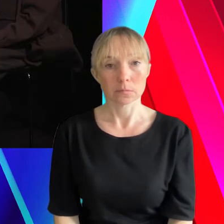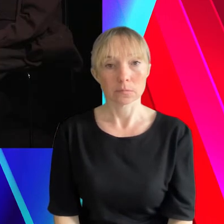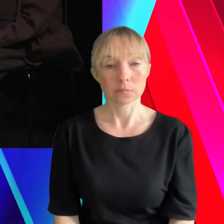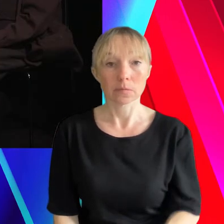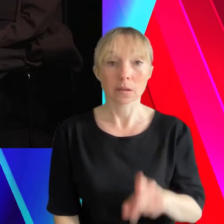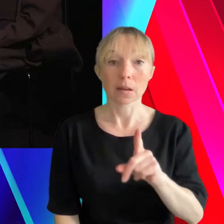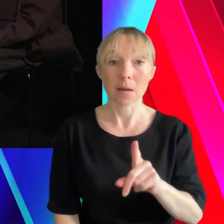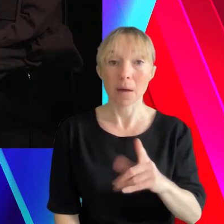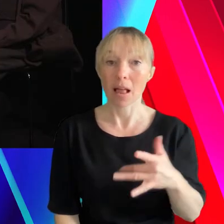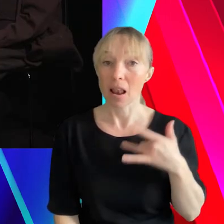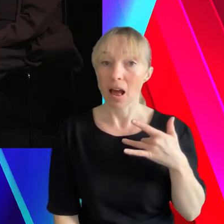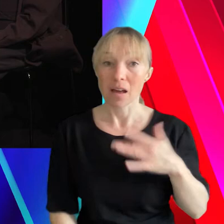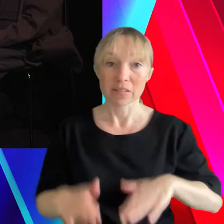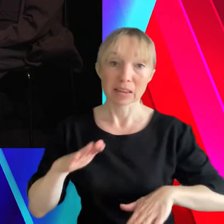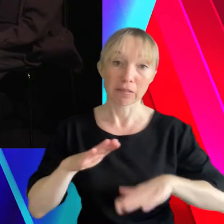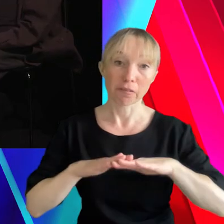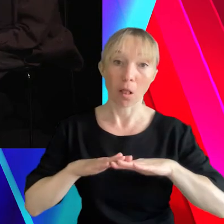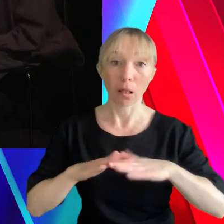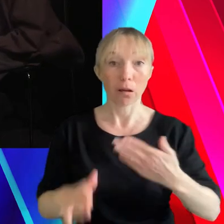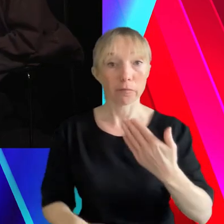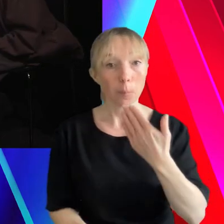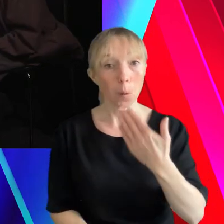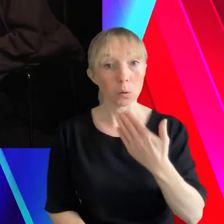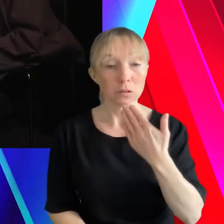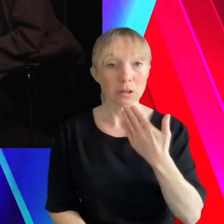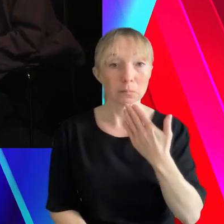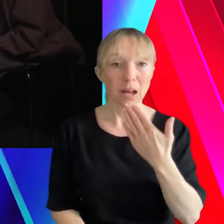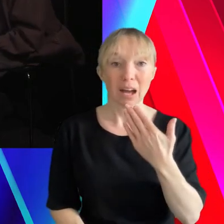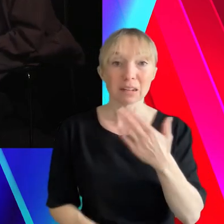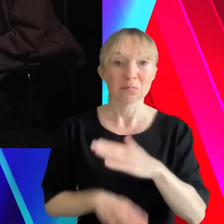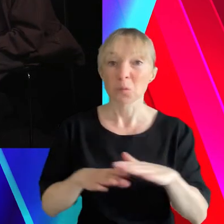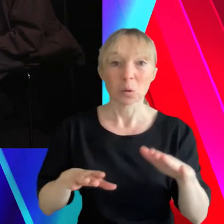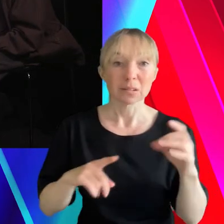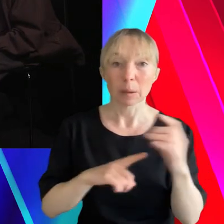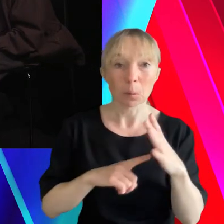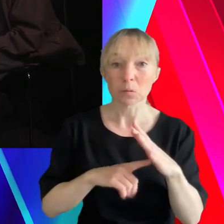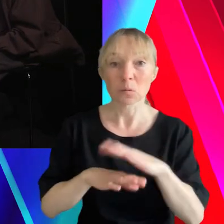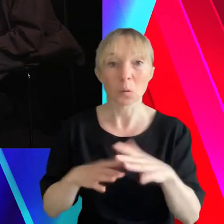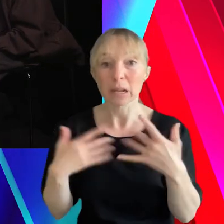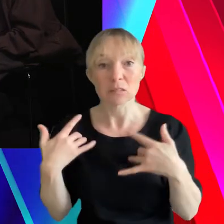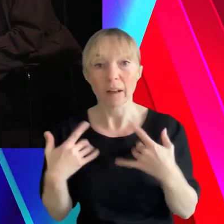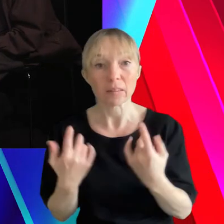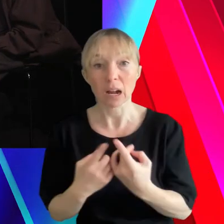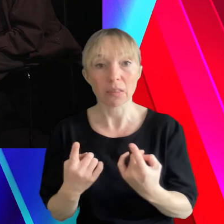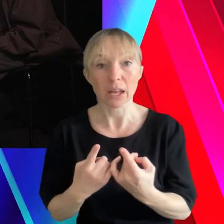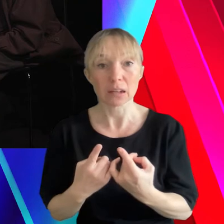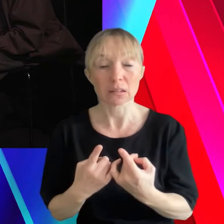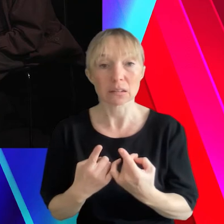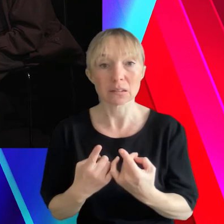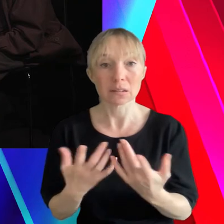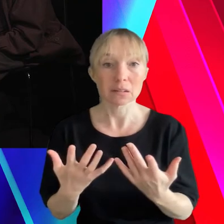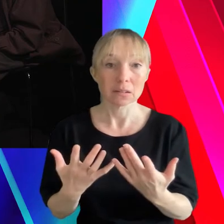But life is full of boredom, of unimportant and uninteresting things. And so so there